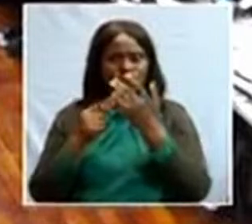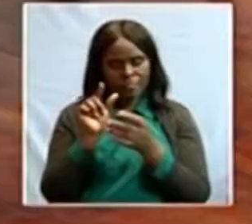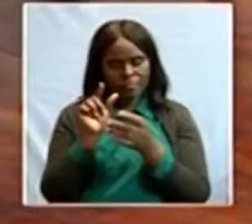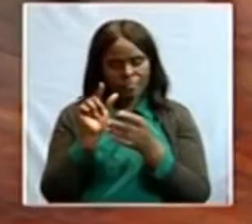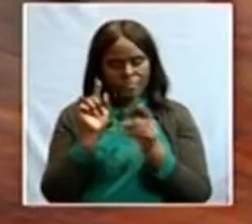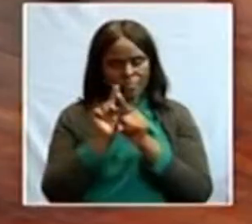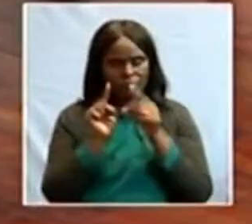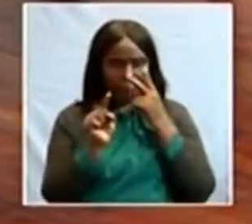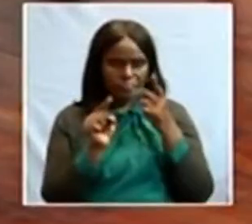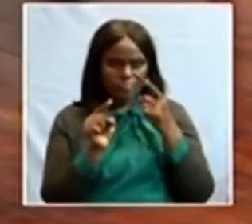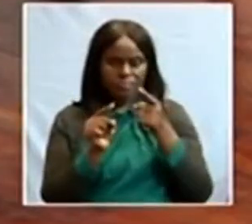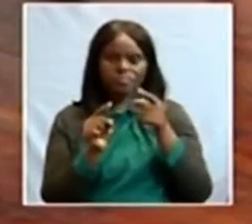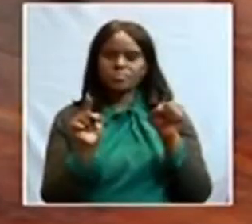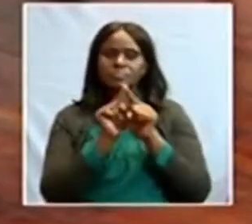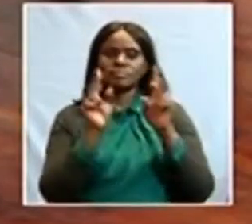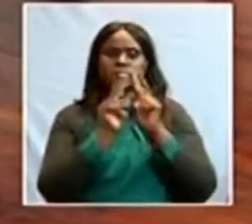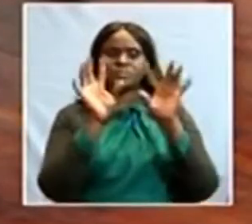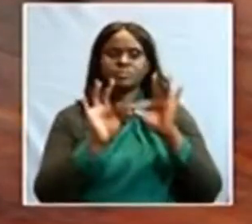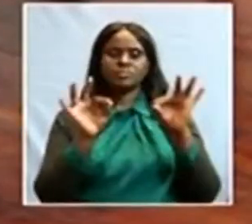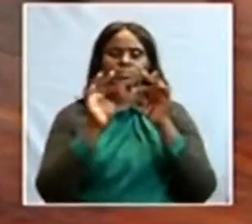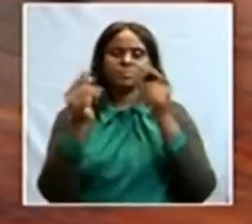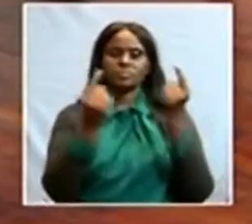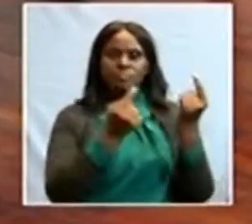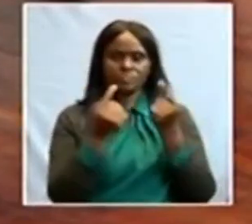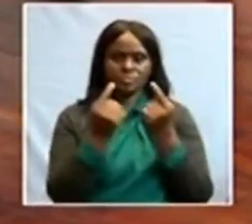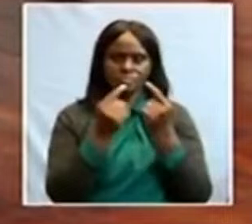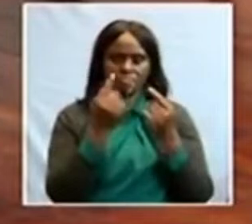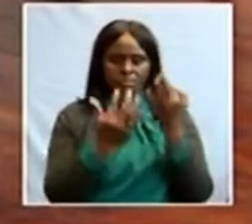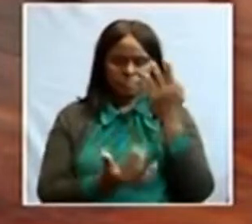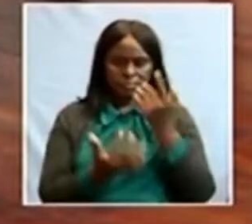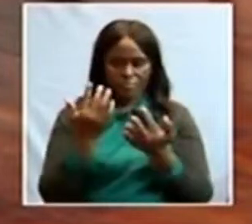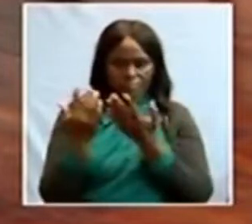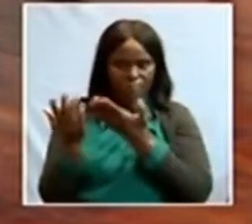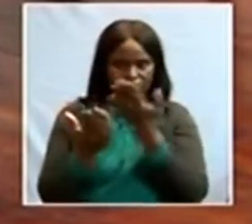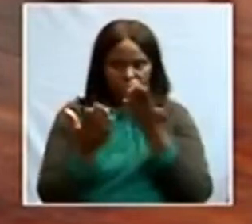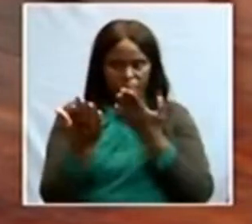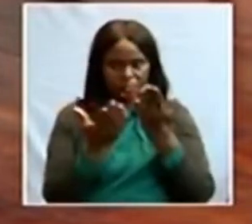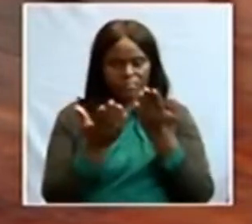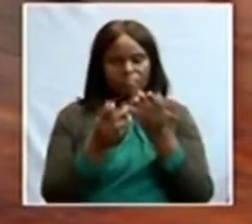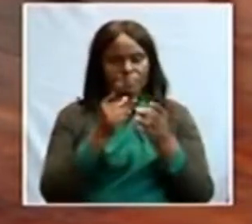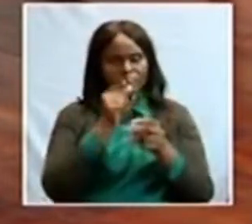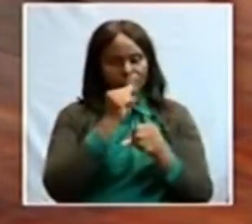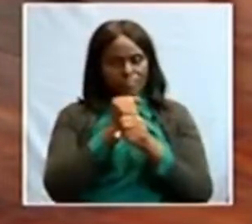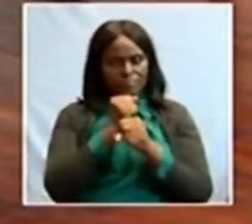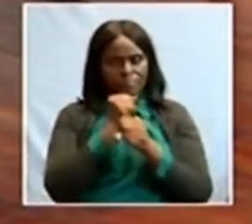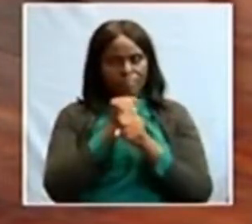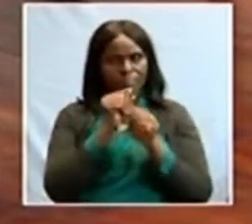looking at the critical situation that our fire services are operating in.